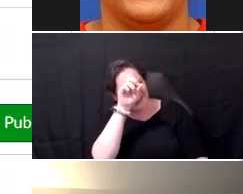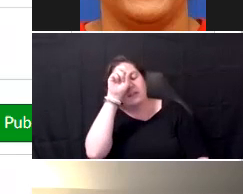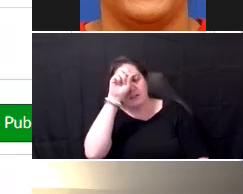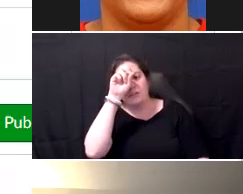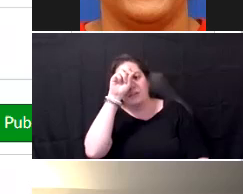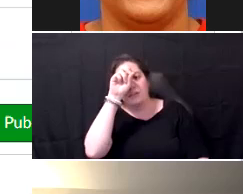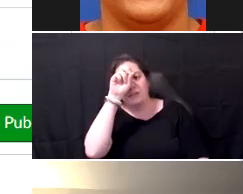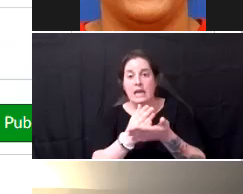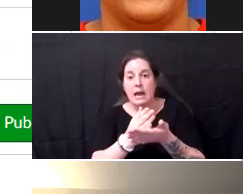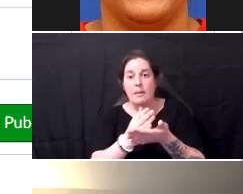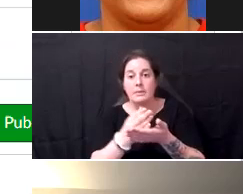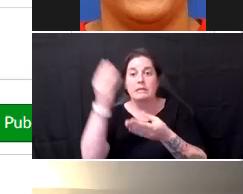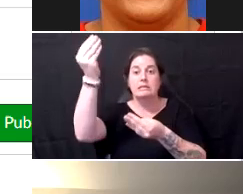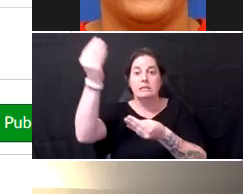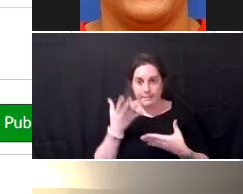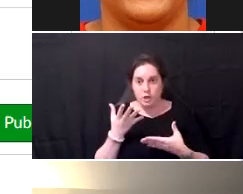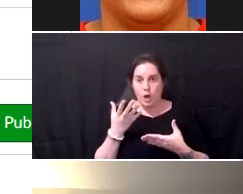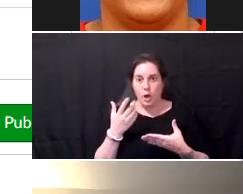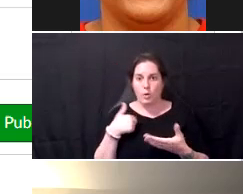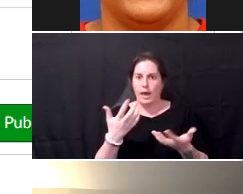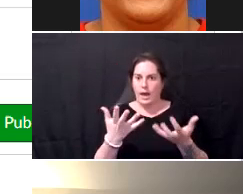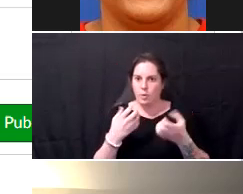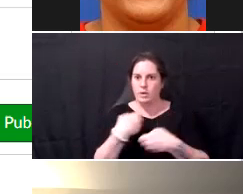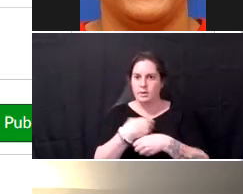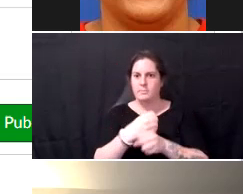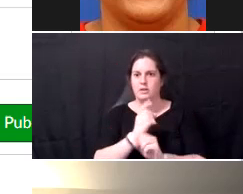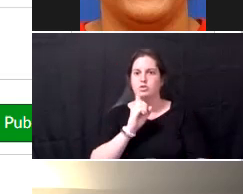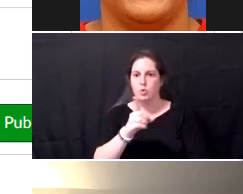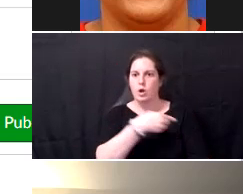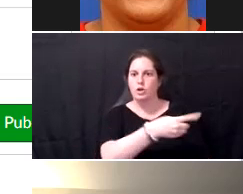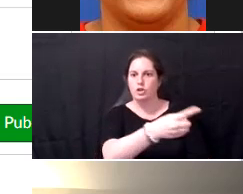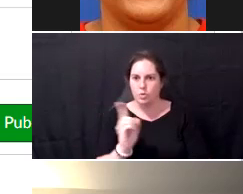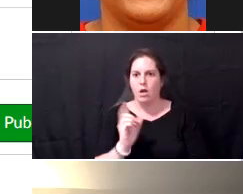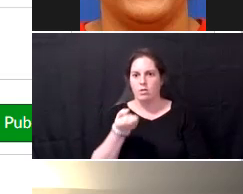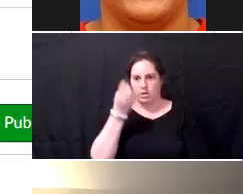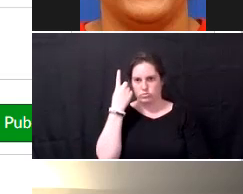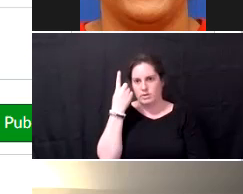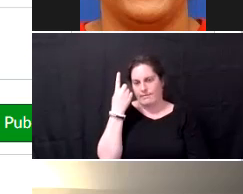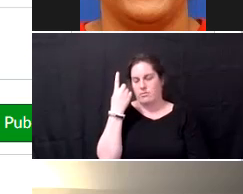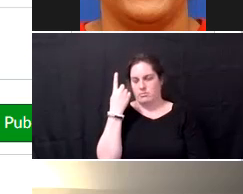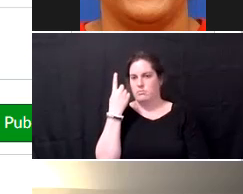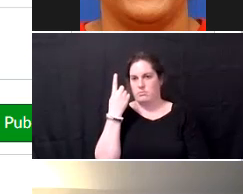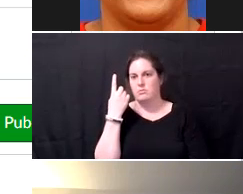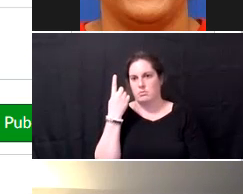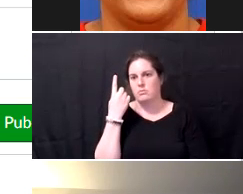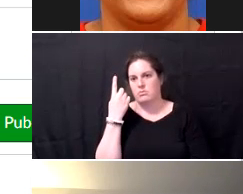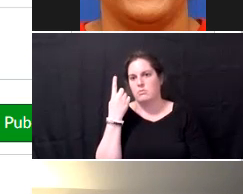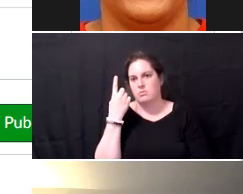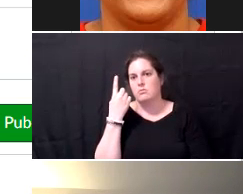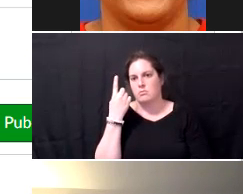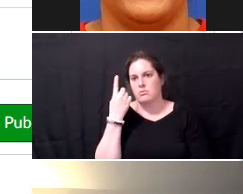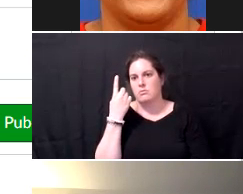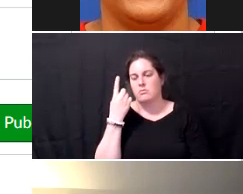you follow along with what we're doing, okay? And so I pulled up some